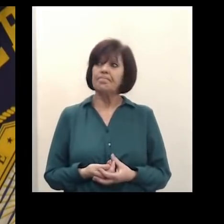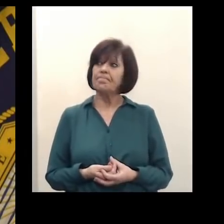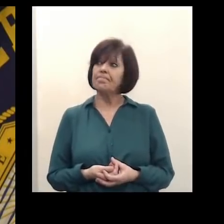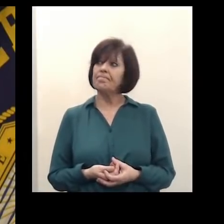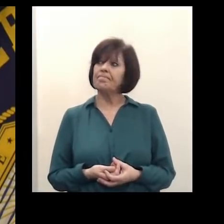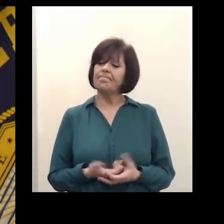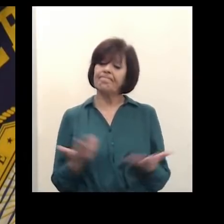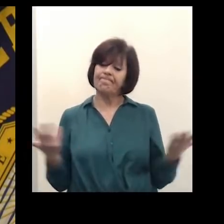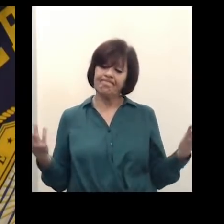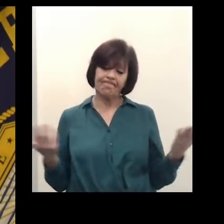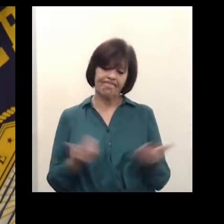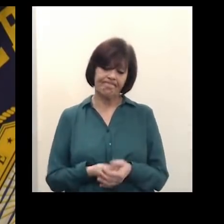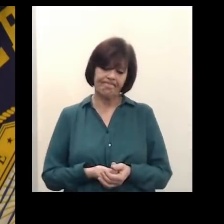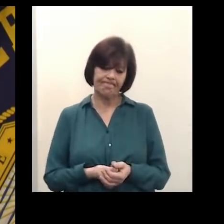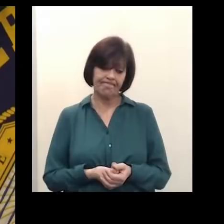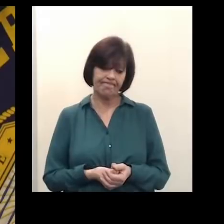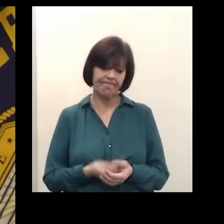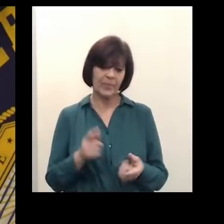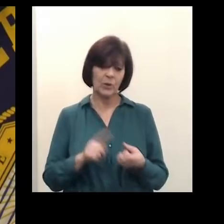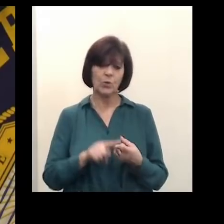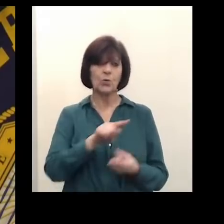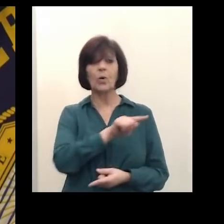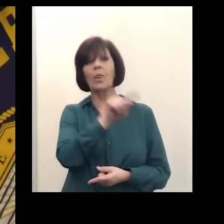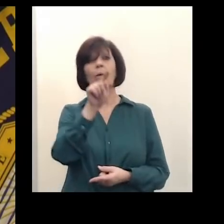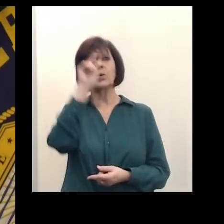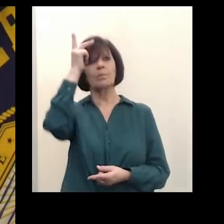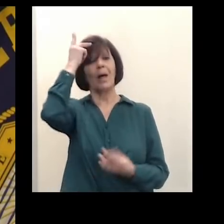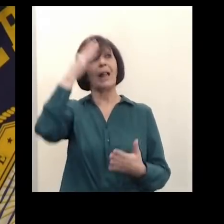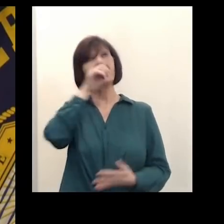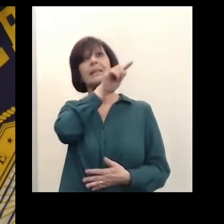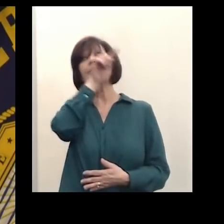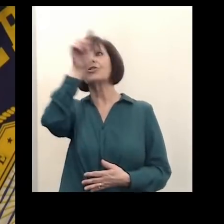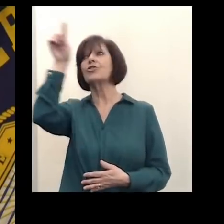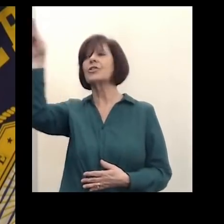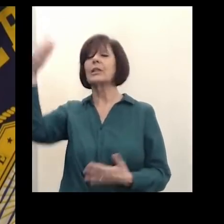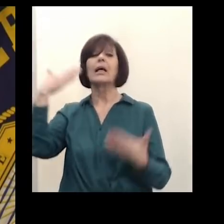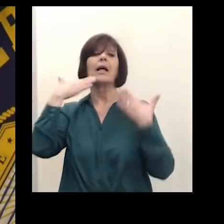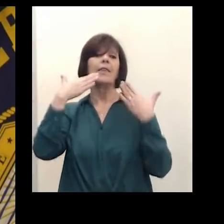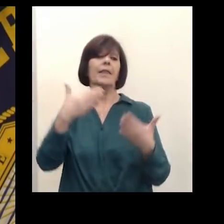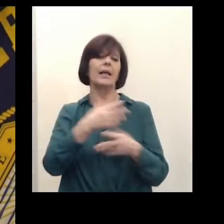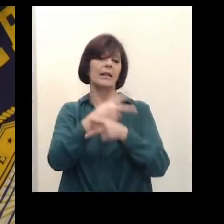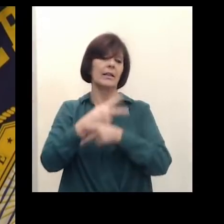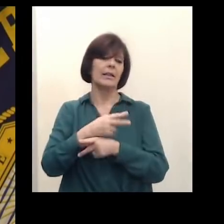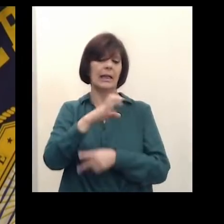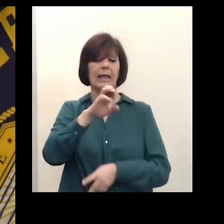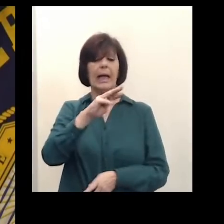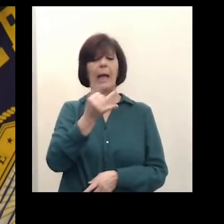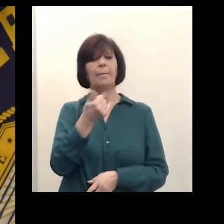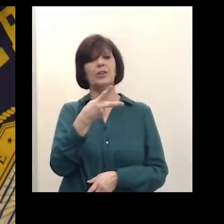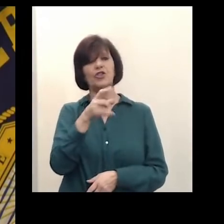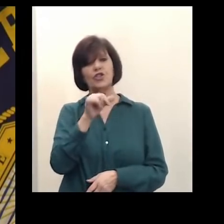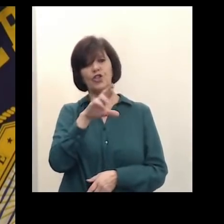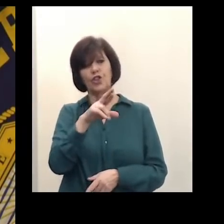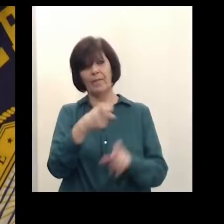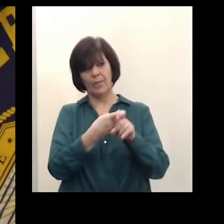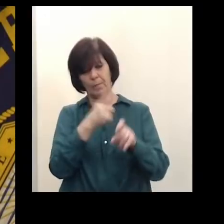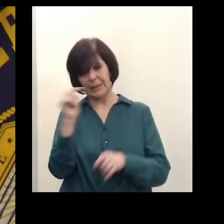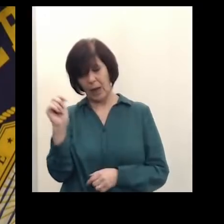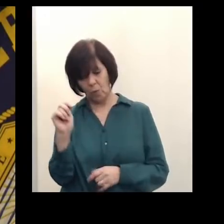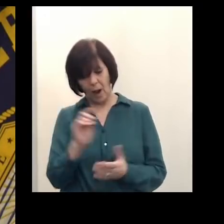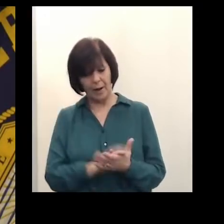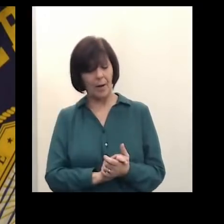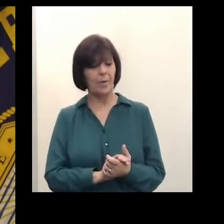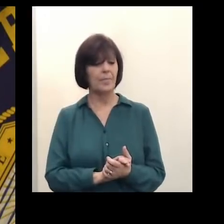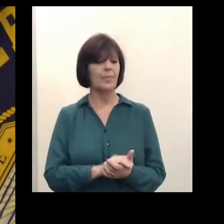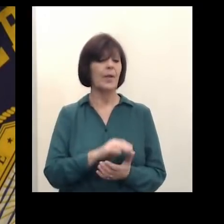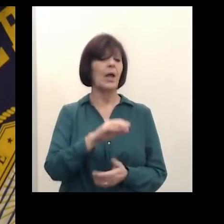So to the other elected officials, I want to thank Supervisor Joe Eminger in the town of Tonawanda and Supervisor Brian Culpa in the